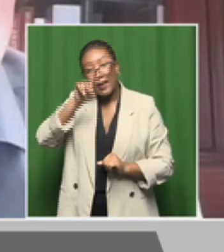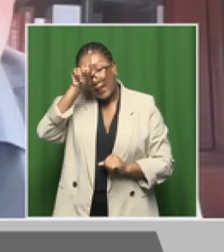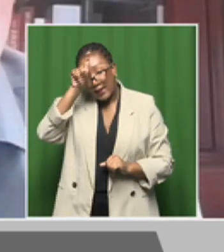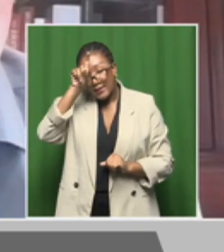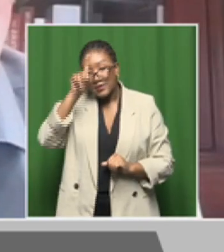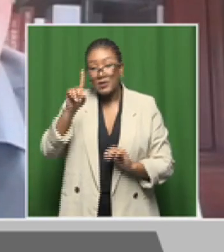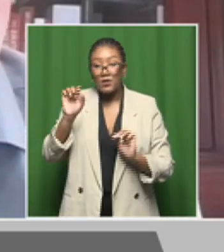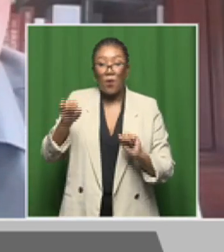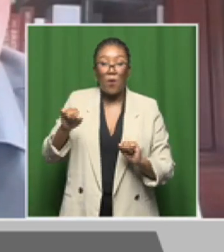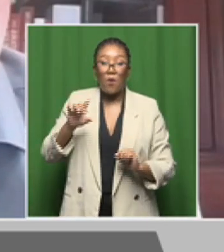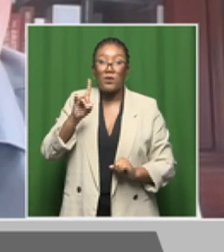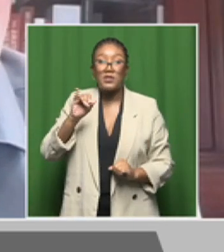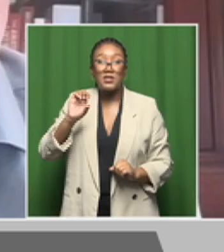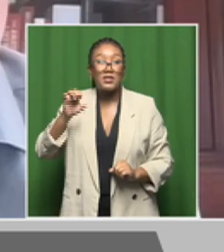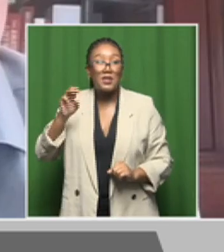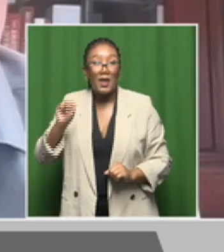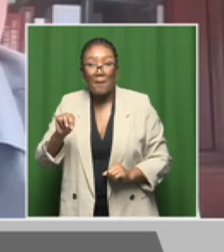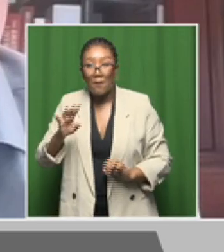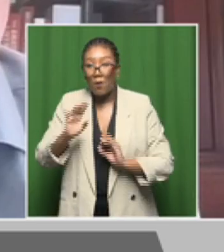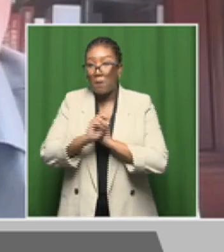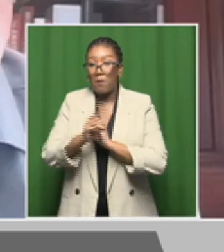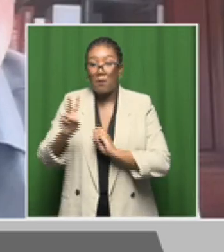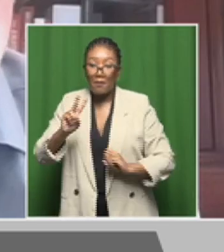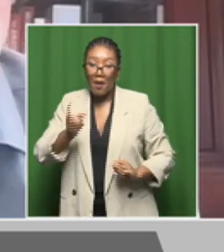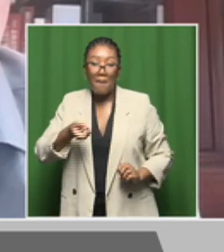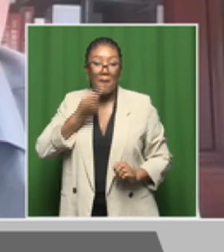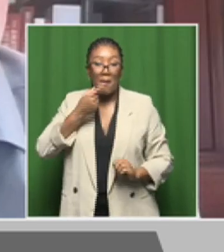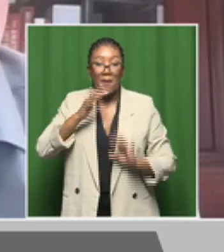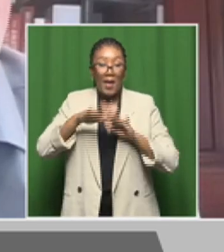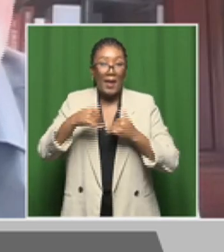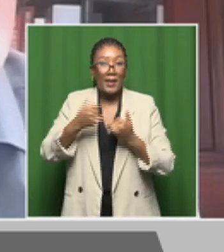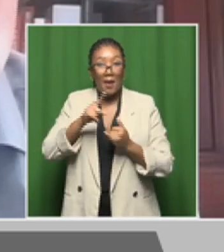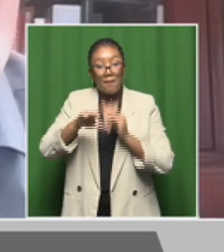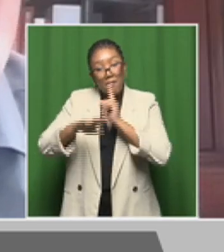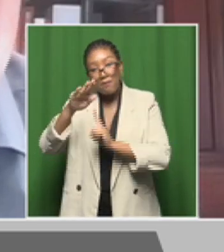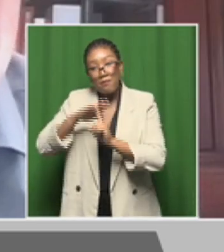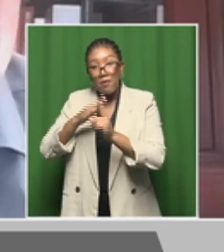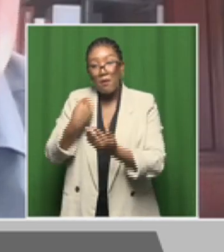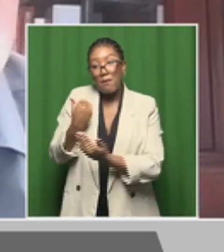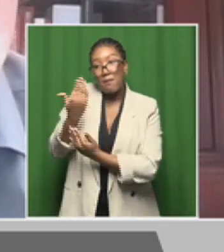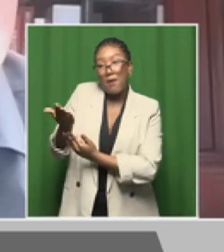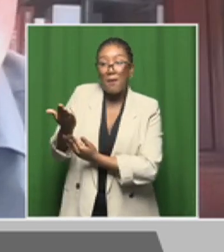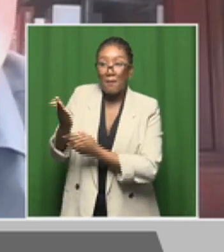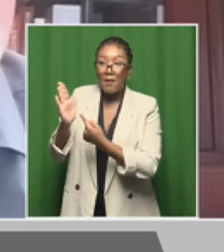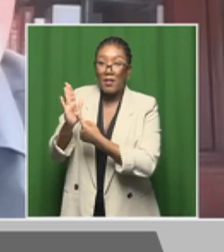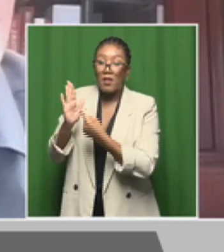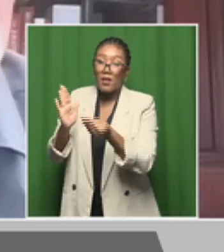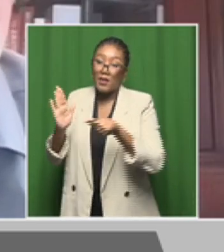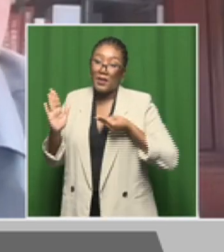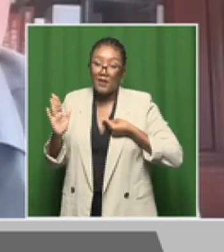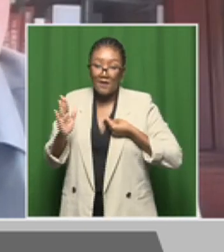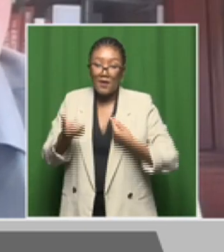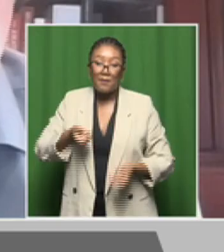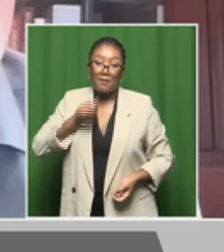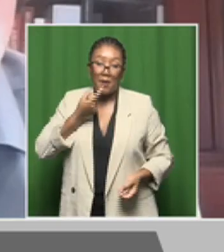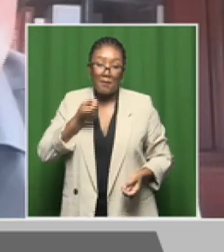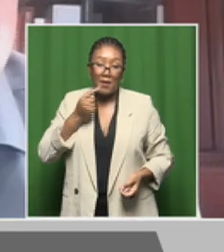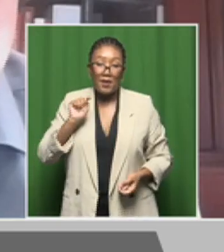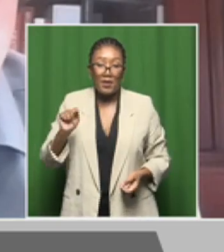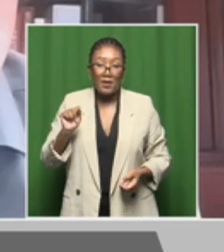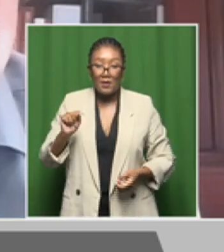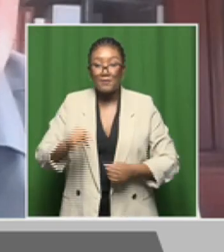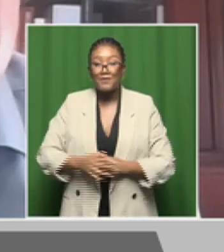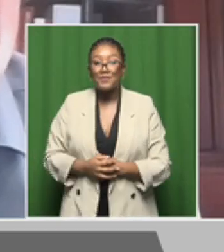products are generally readily available in your pharmacy. There's been a significant demand and upsurge for these products. So there have been